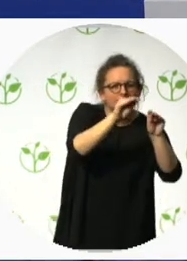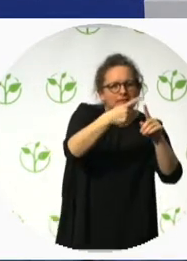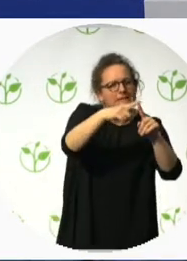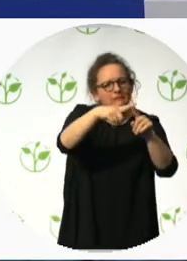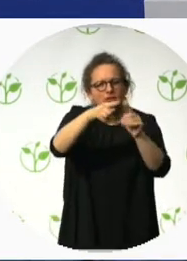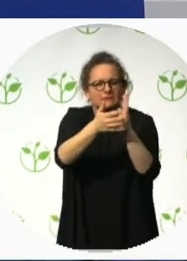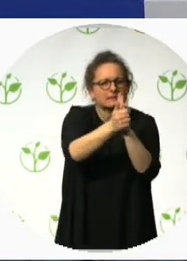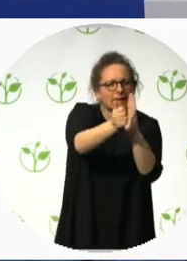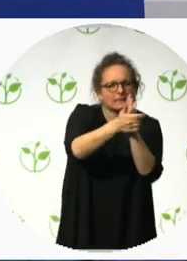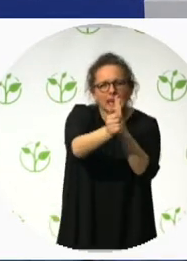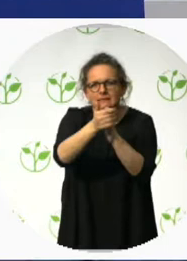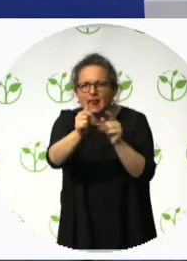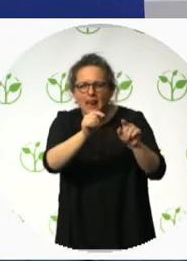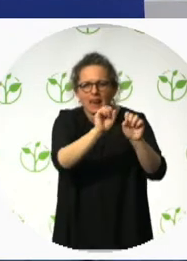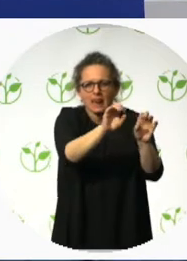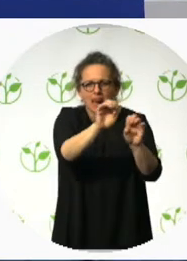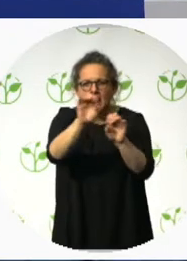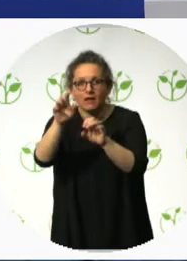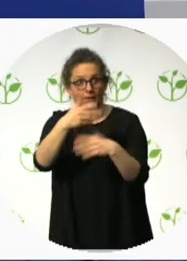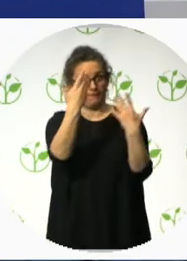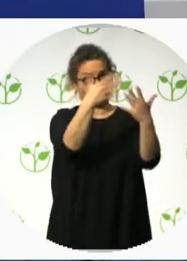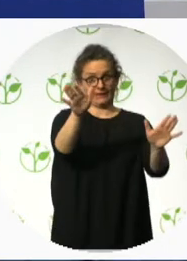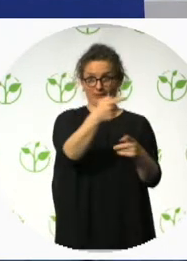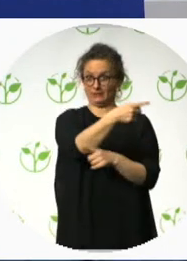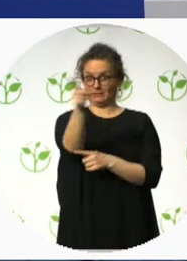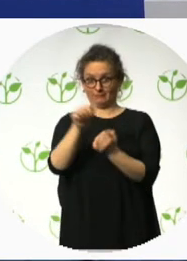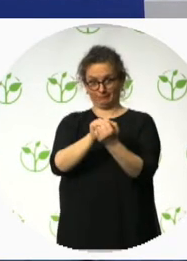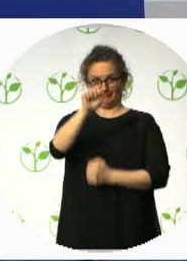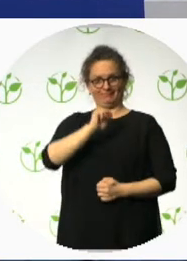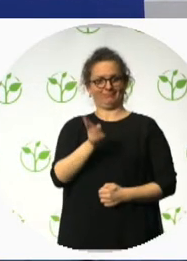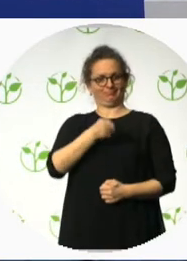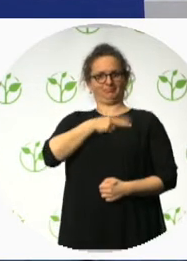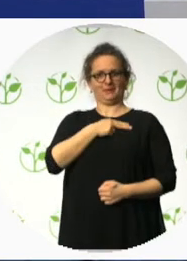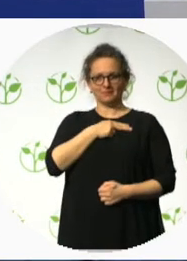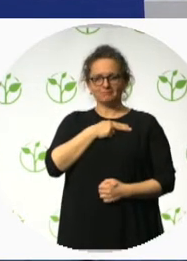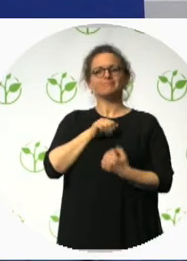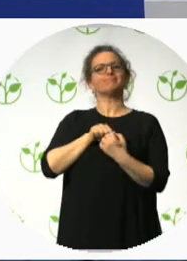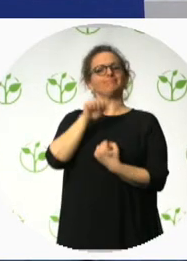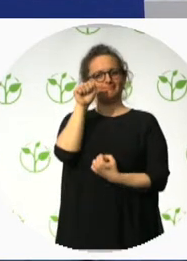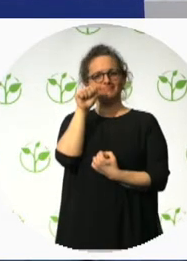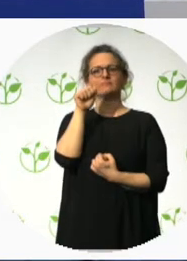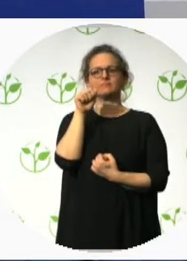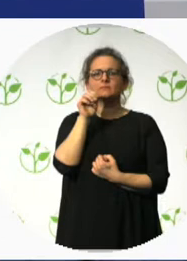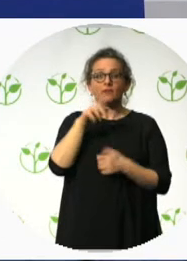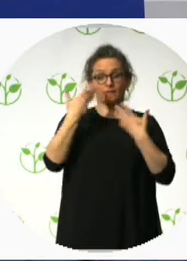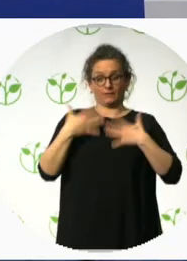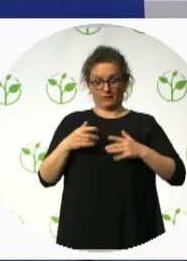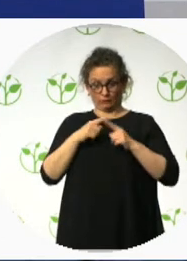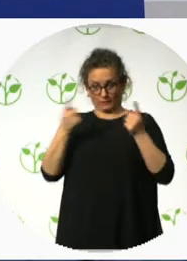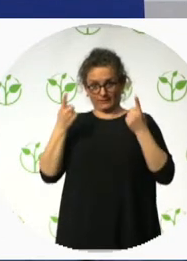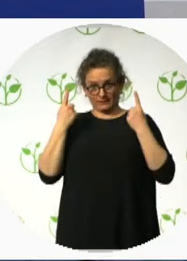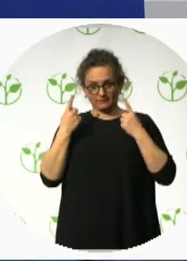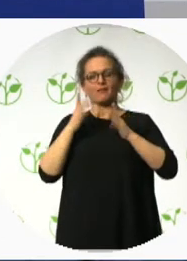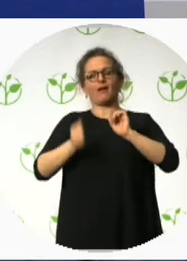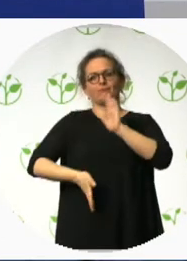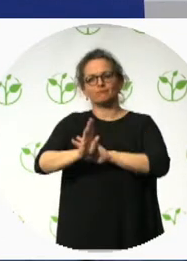to their country as a researcher or as a teacher, just like the fruits go back to the soil as a fertilizer and breed